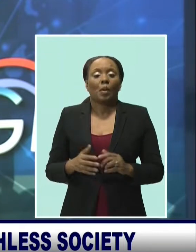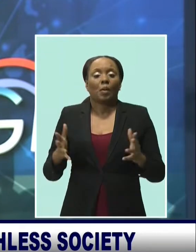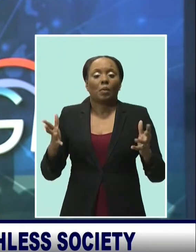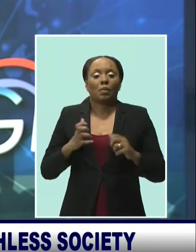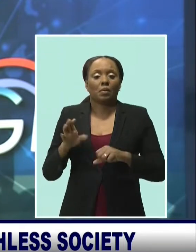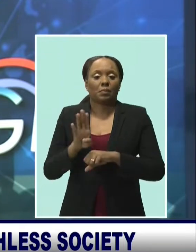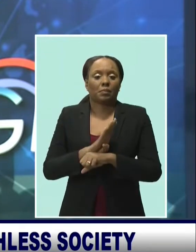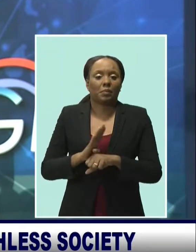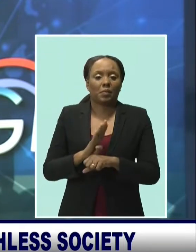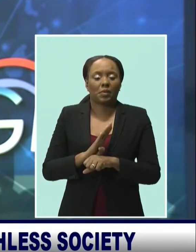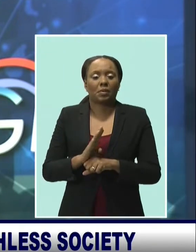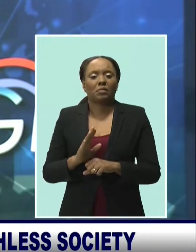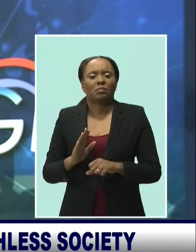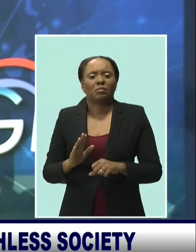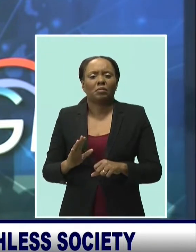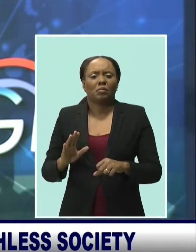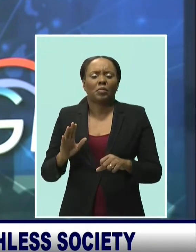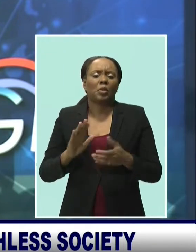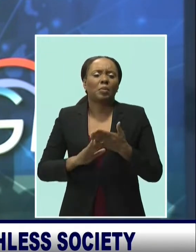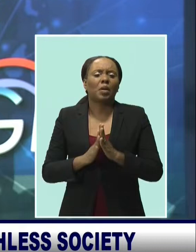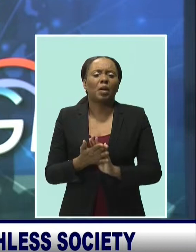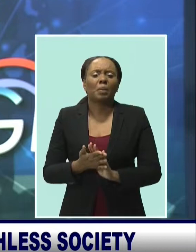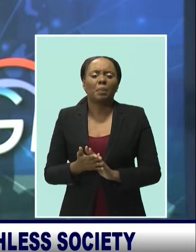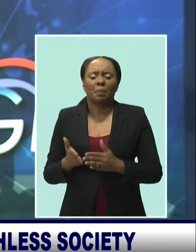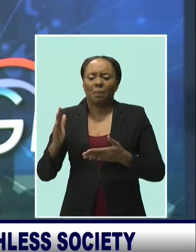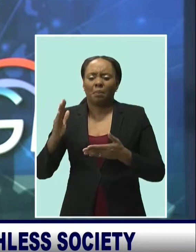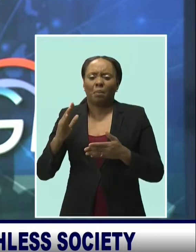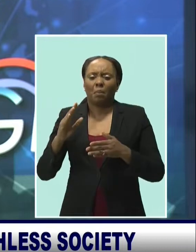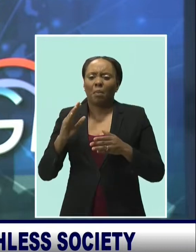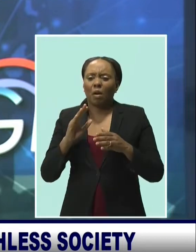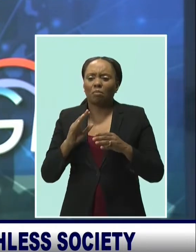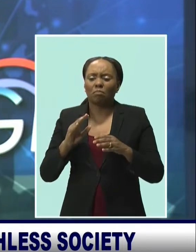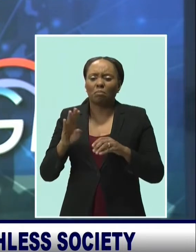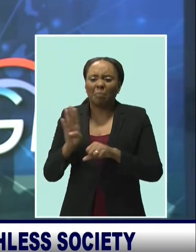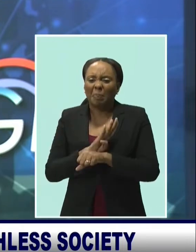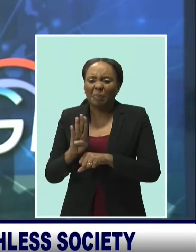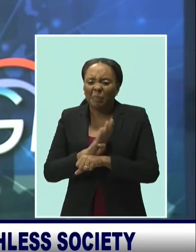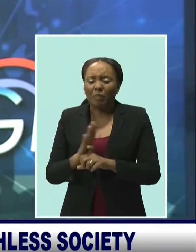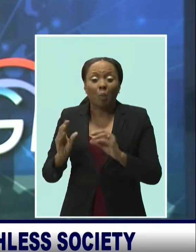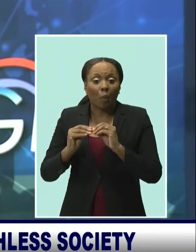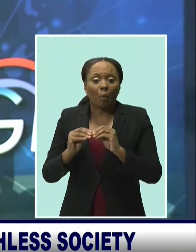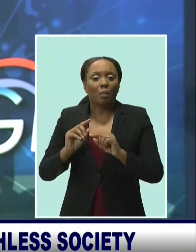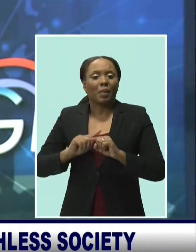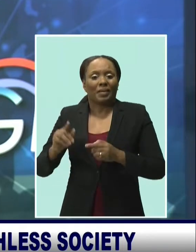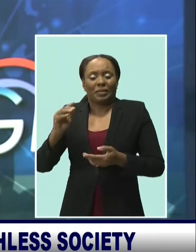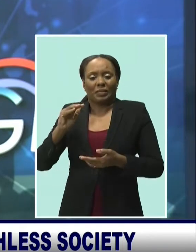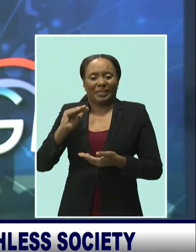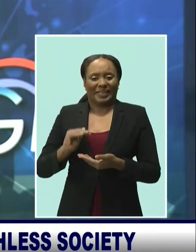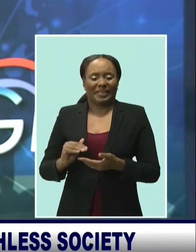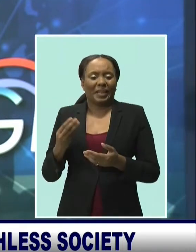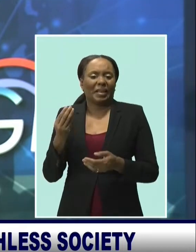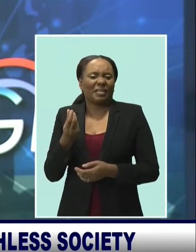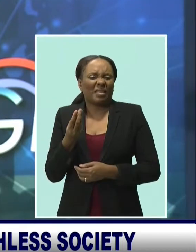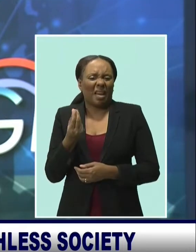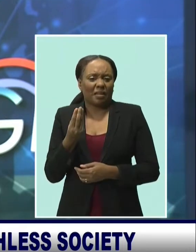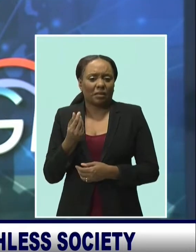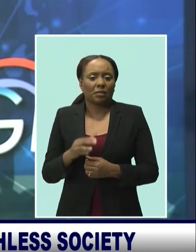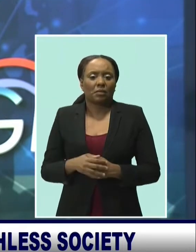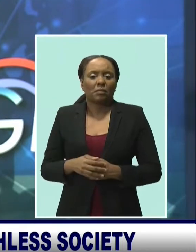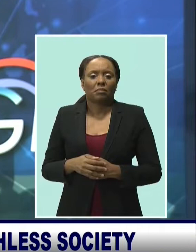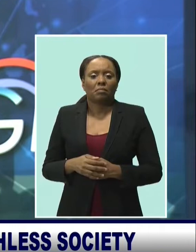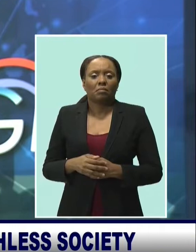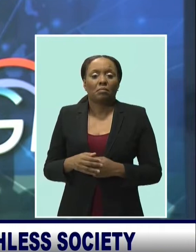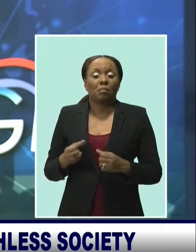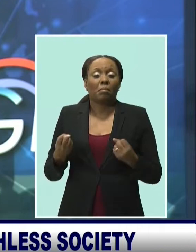cashless society have the support of Independent Senator Althea Wiggins. She says many Barbadians, including young people, have welcomed